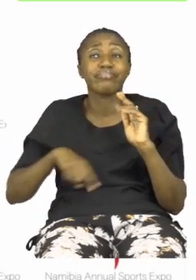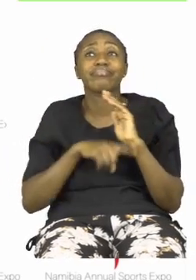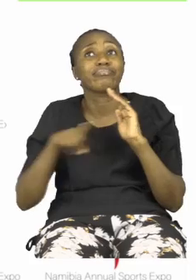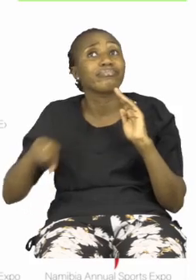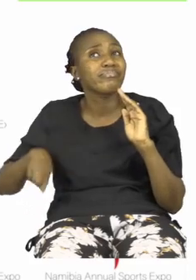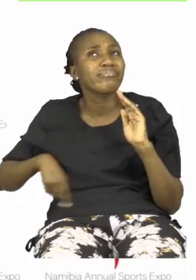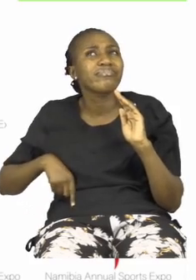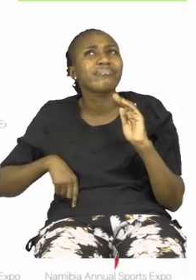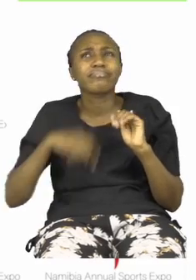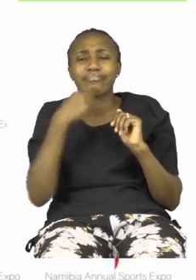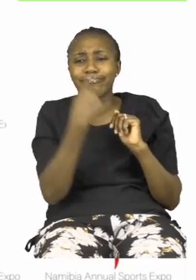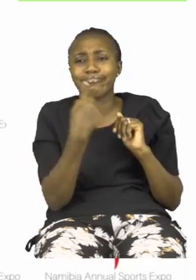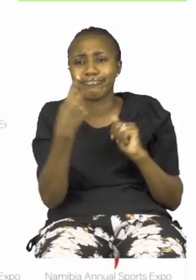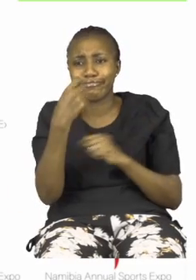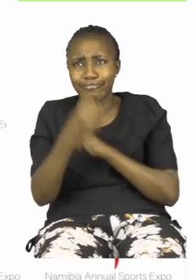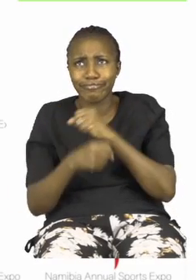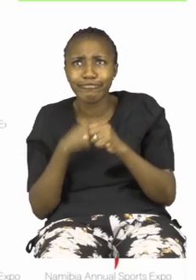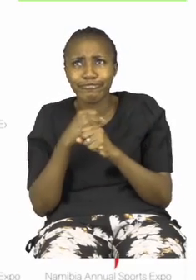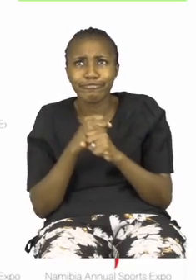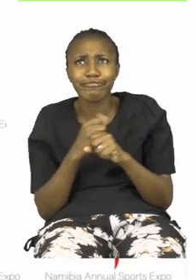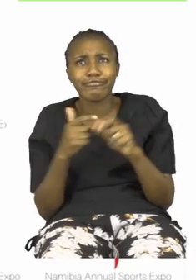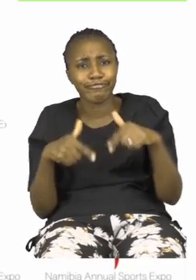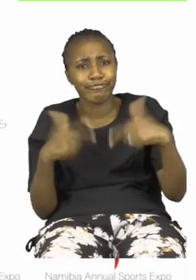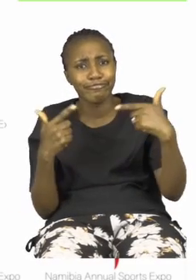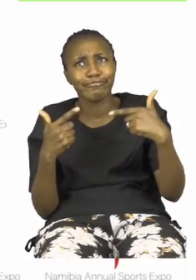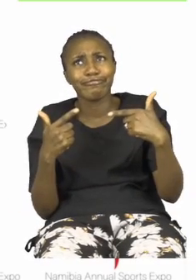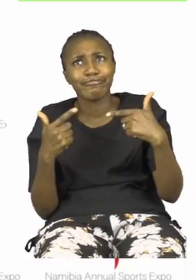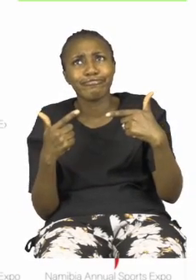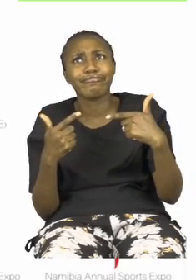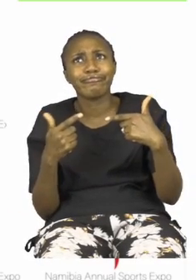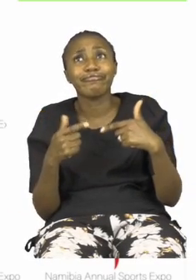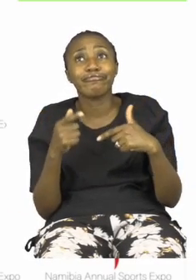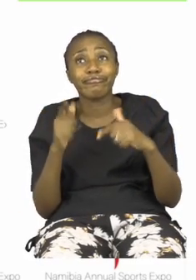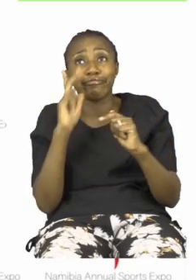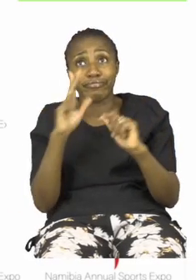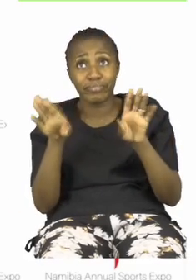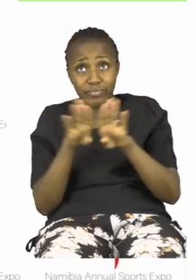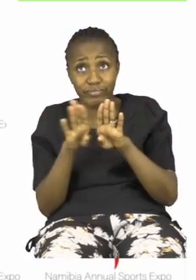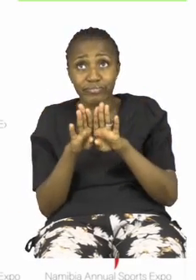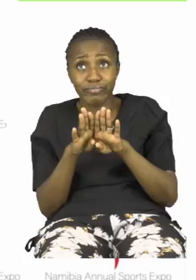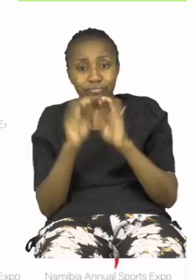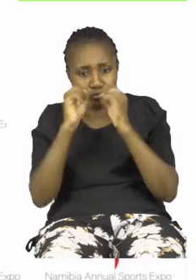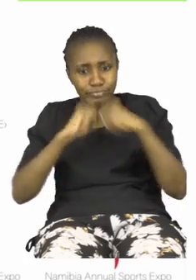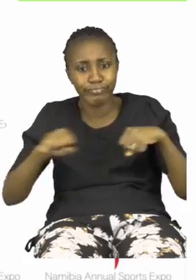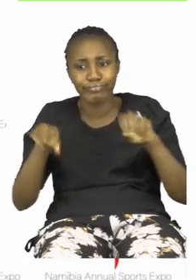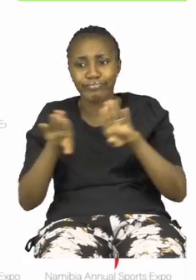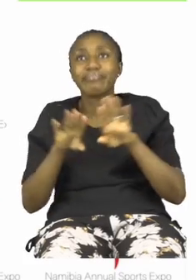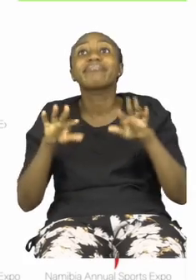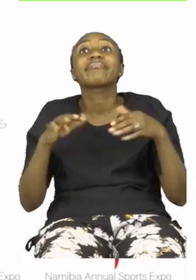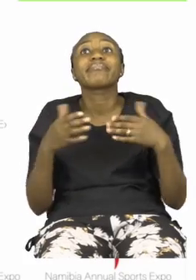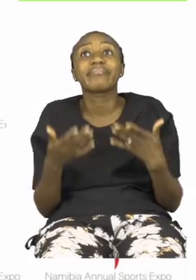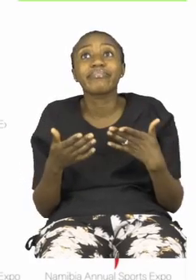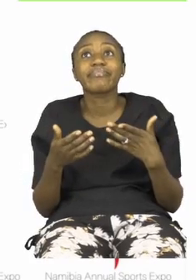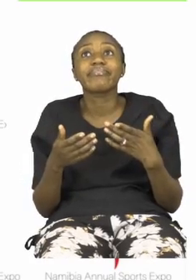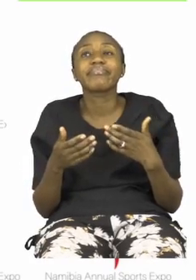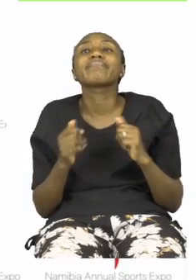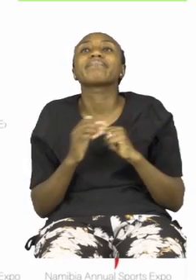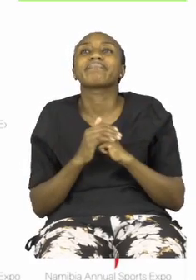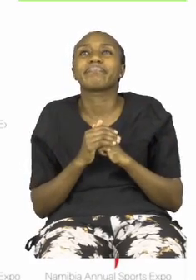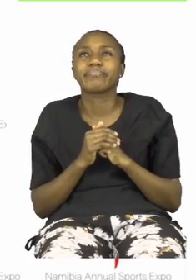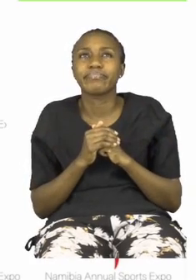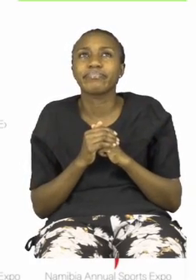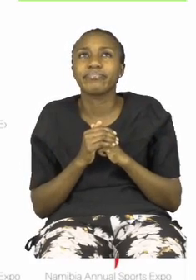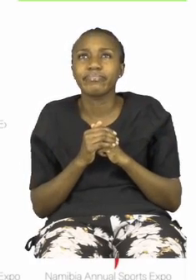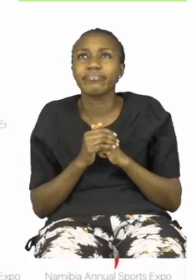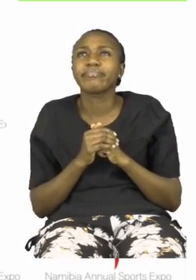every year those games are dictated by them. And we as the member countries just more or less have our qualifiers and look for players there. But we're also